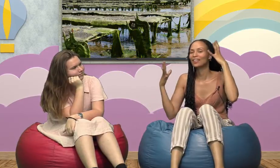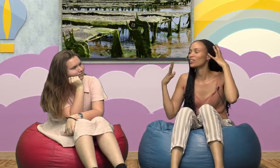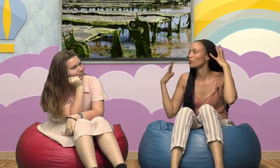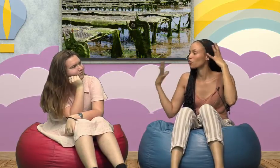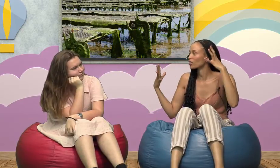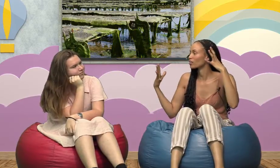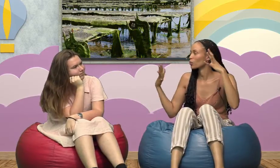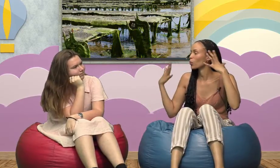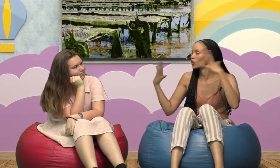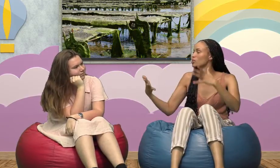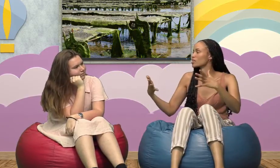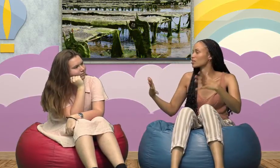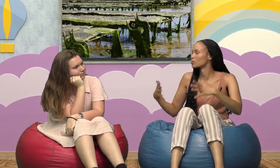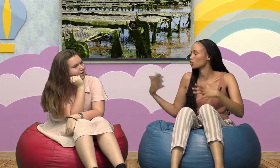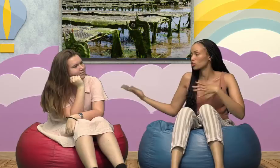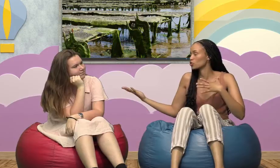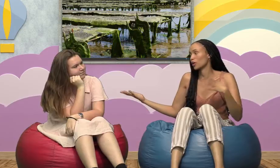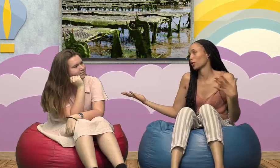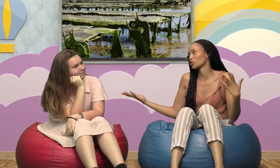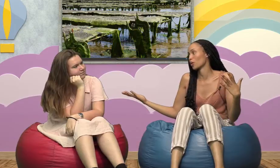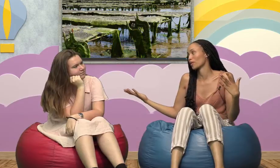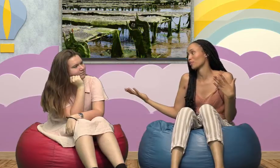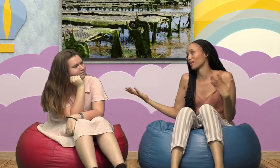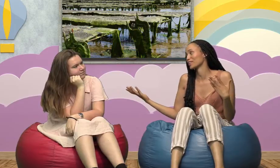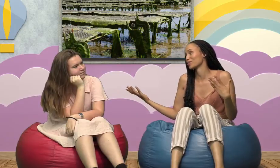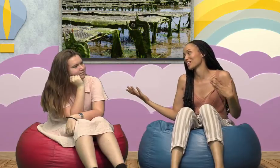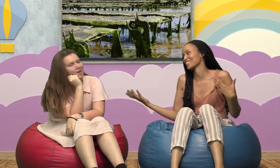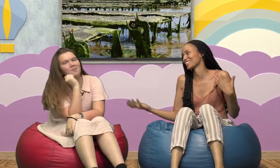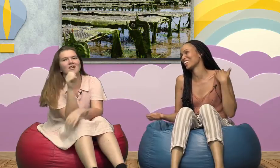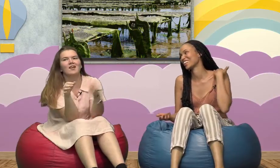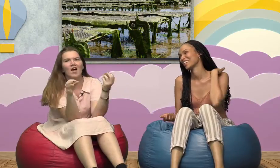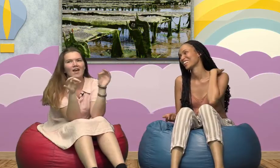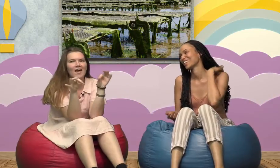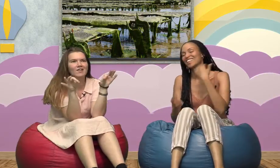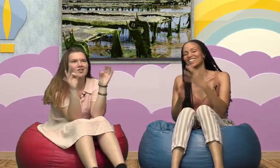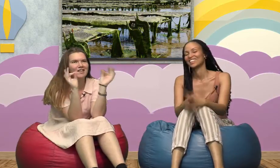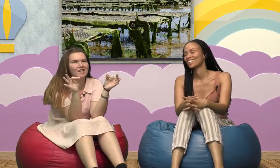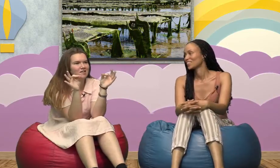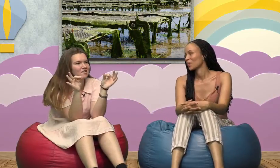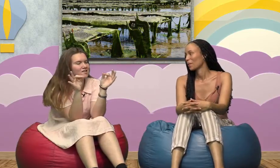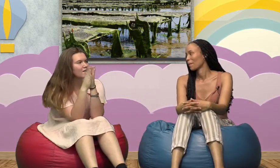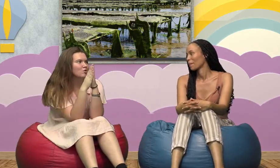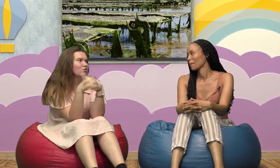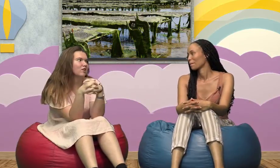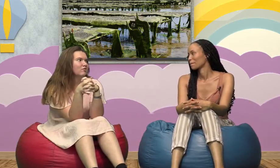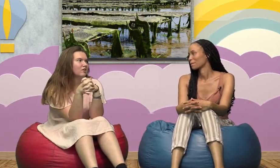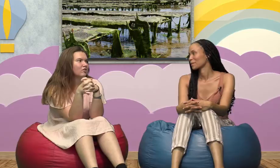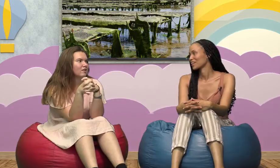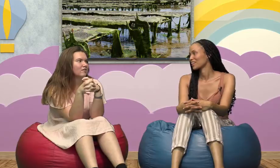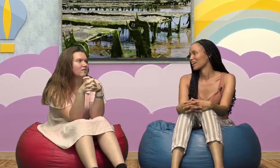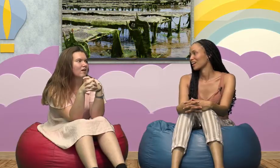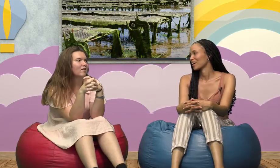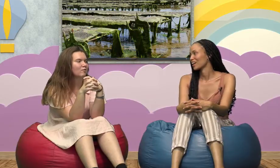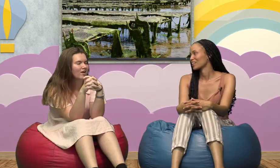really get the feel when you see it. But you're doing a great job explaining it to us. I mean, I had their lettuce, and it was really,